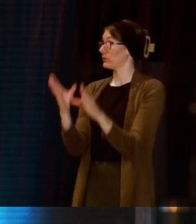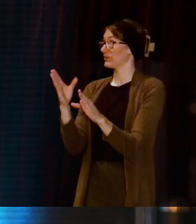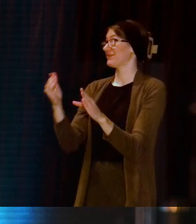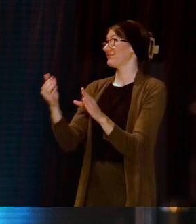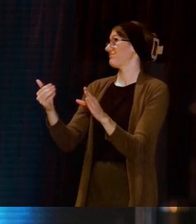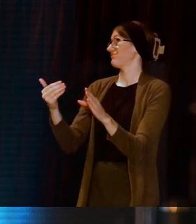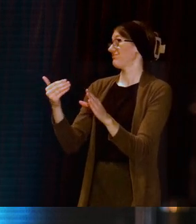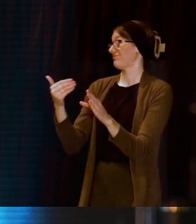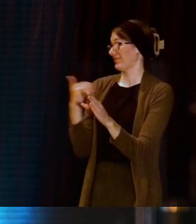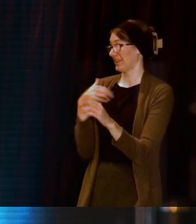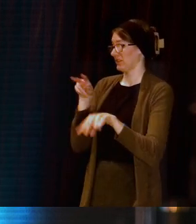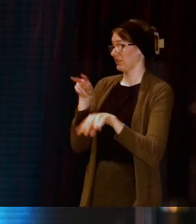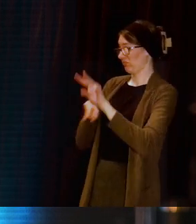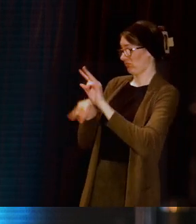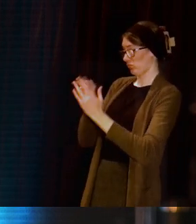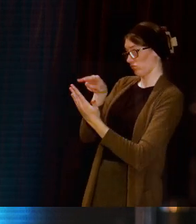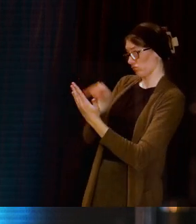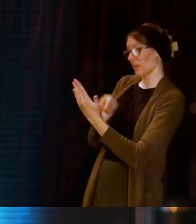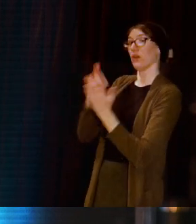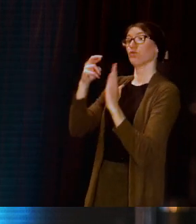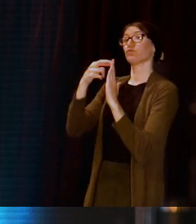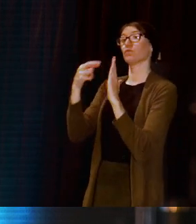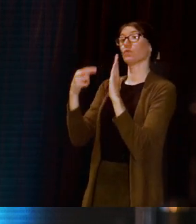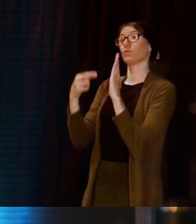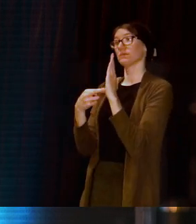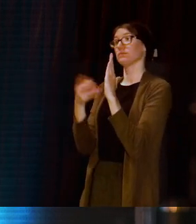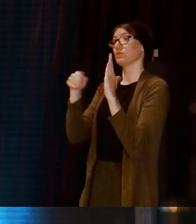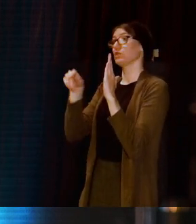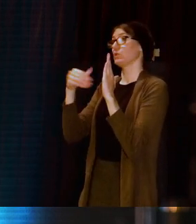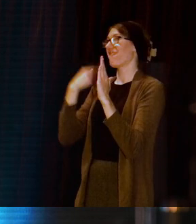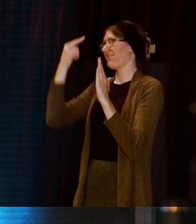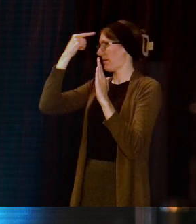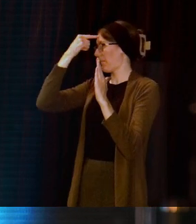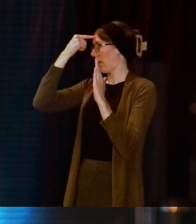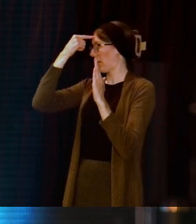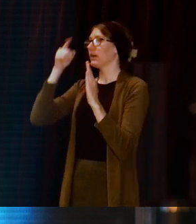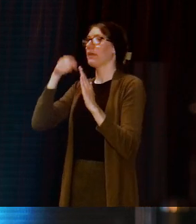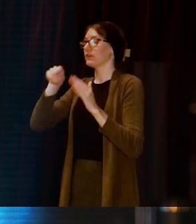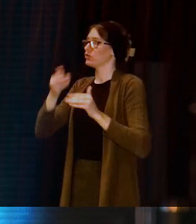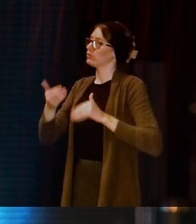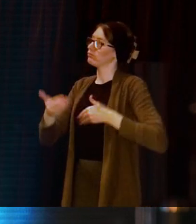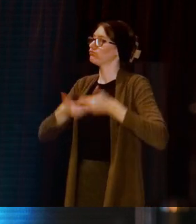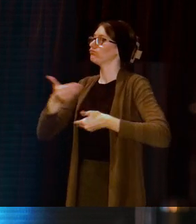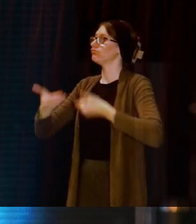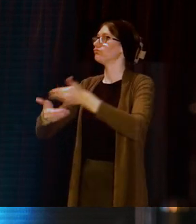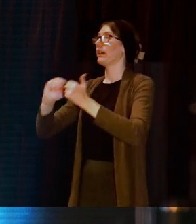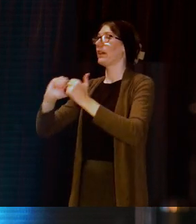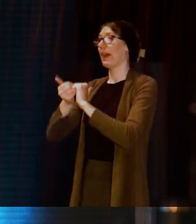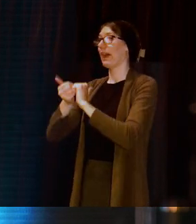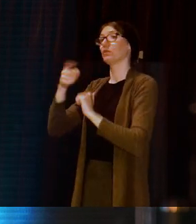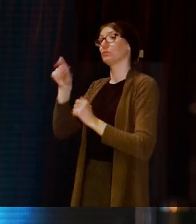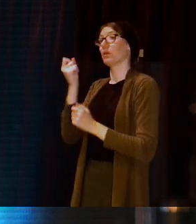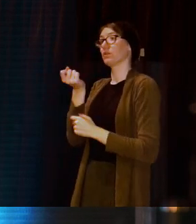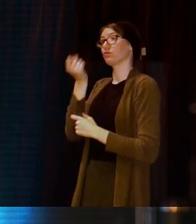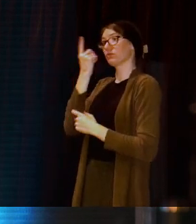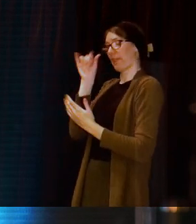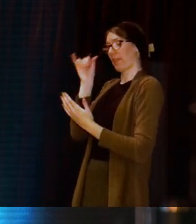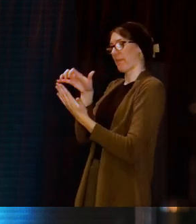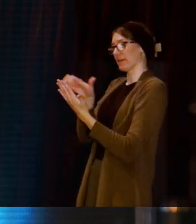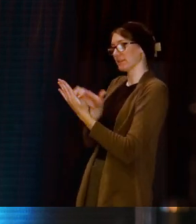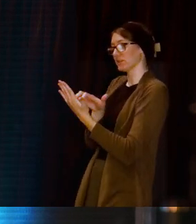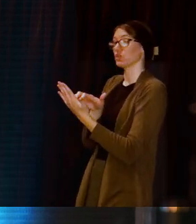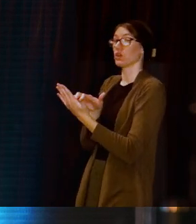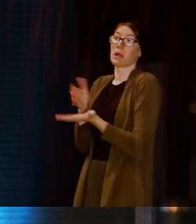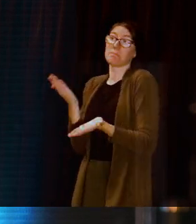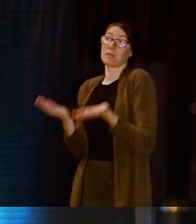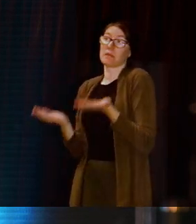means of how you interpret it. There are rules you have in your mind that you're operating with and how you're going to interpret it. And for some of you, this is